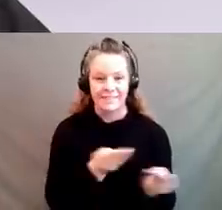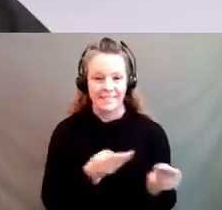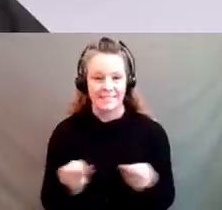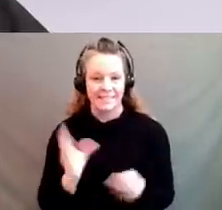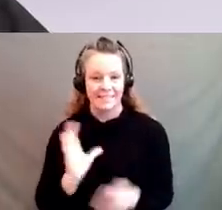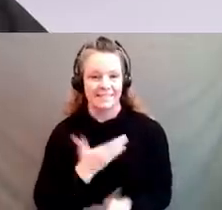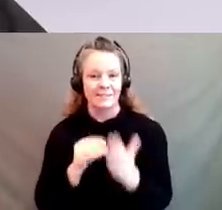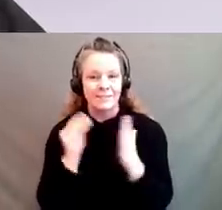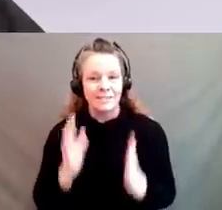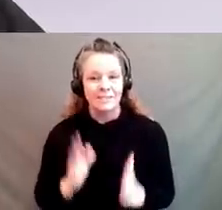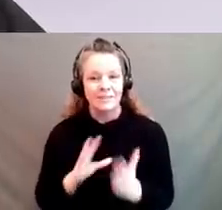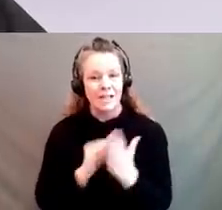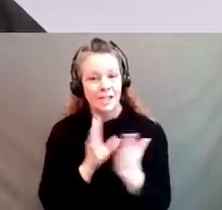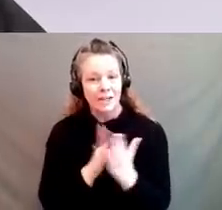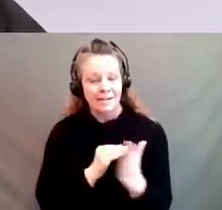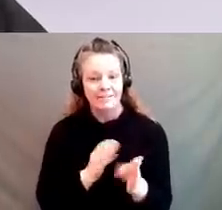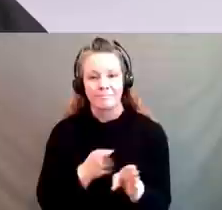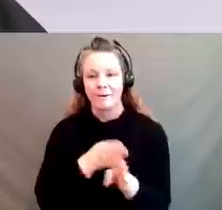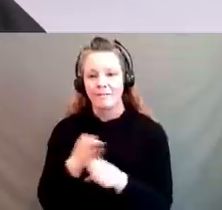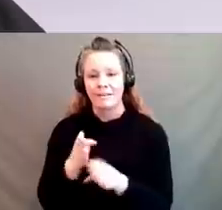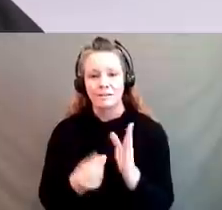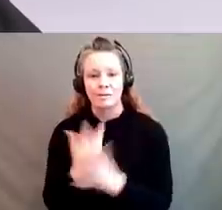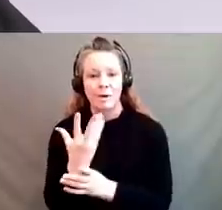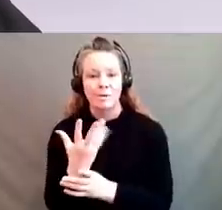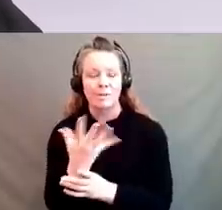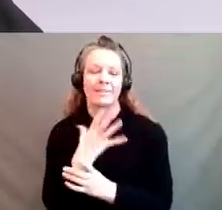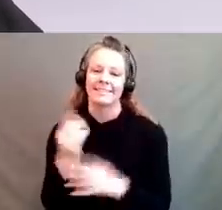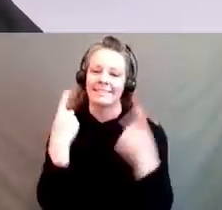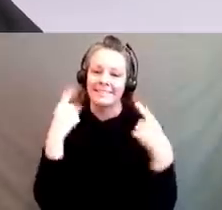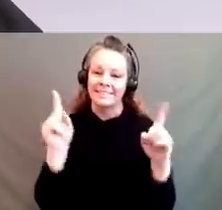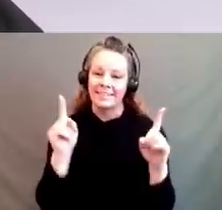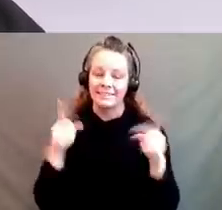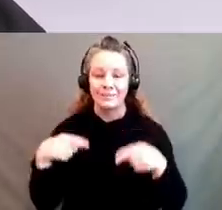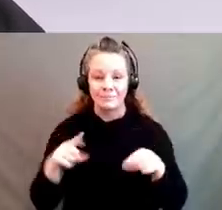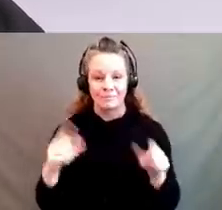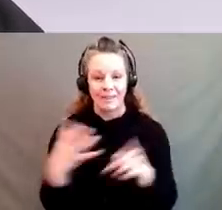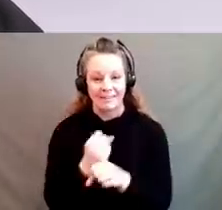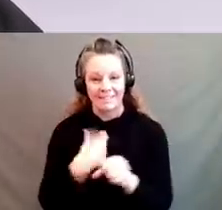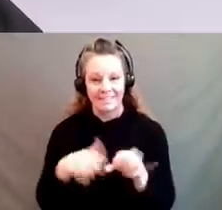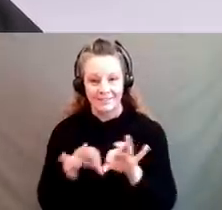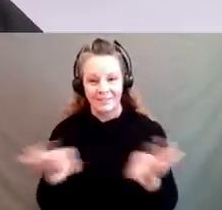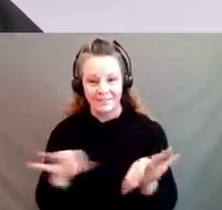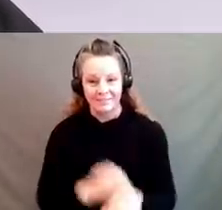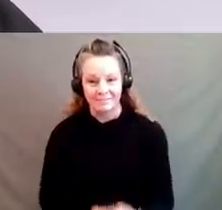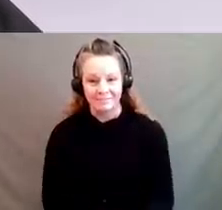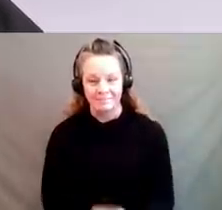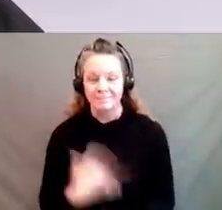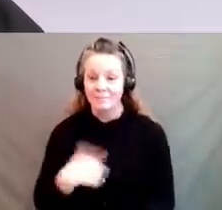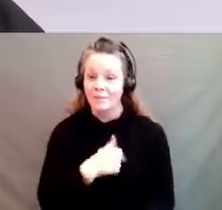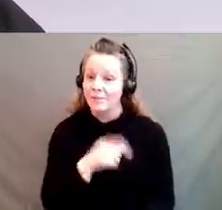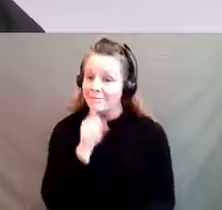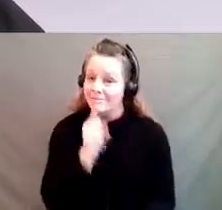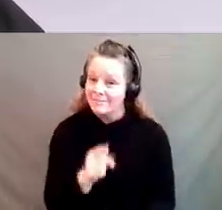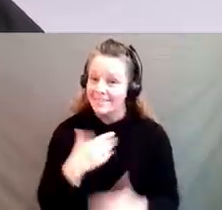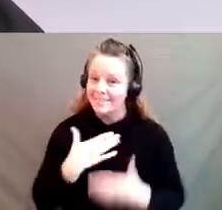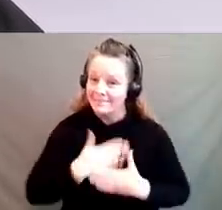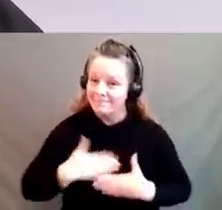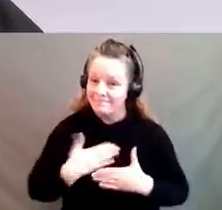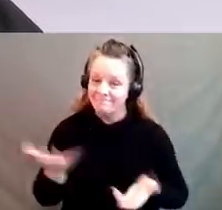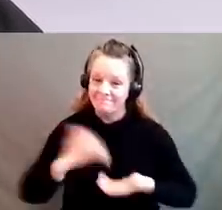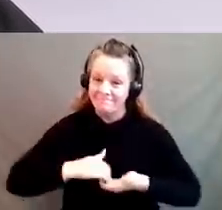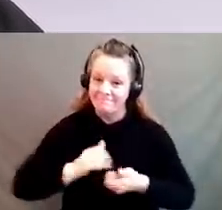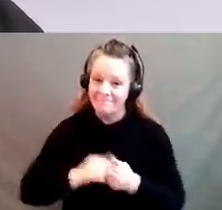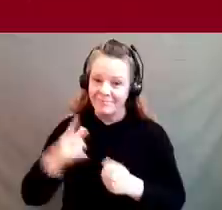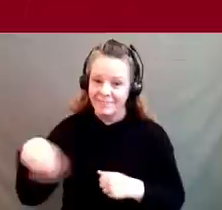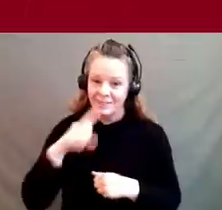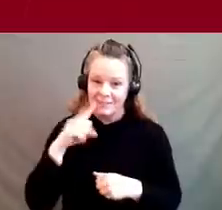learning, professional growth, and success while earning their degrees. We have truly enjoyed being partners with you in this